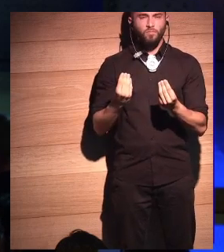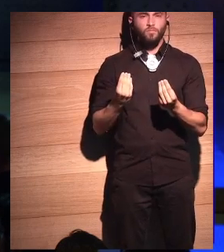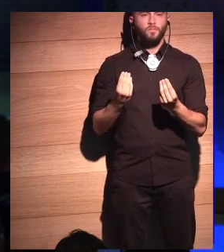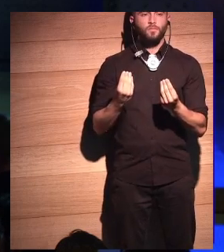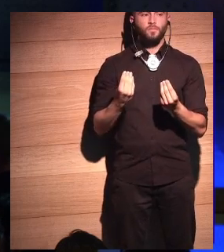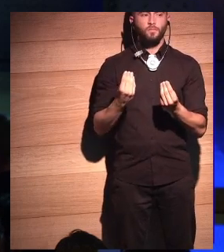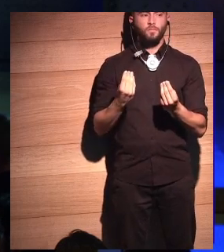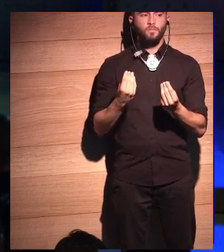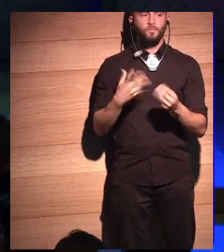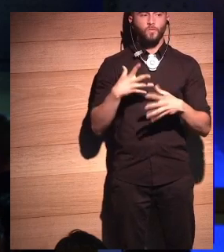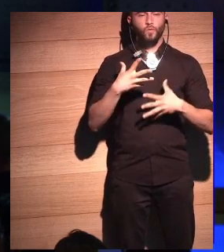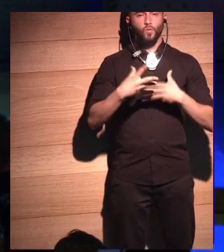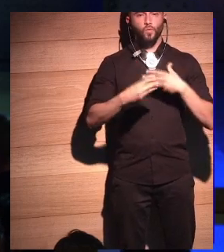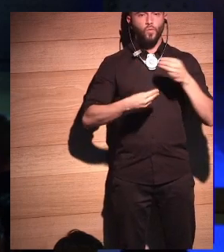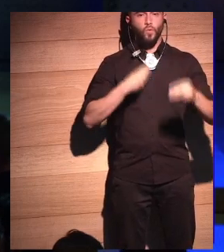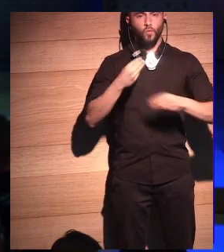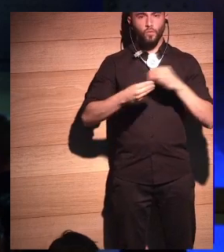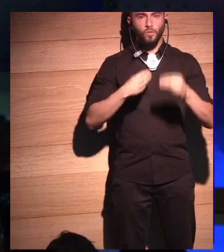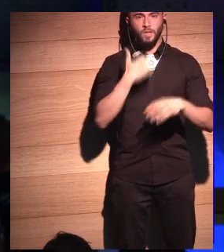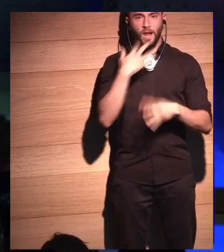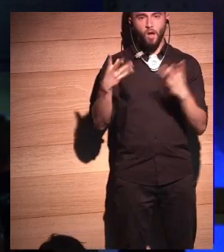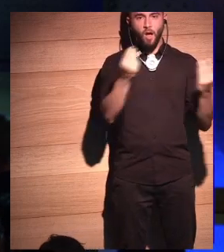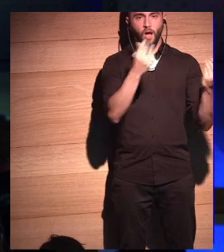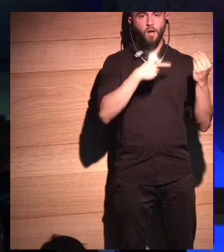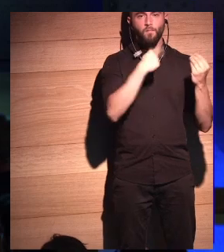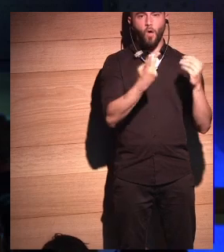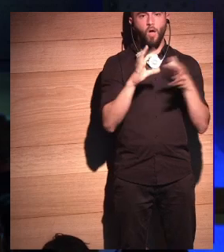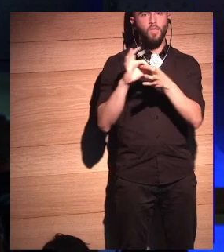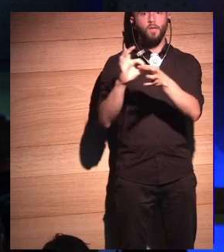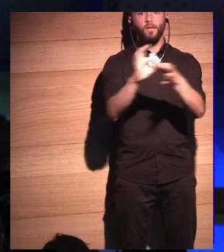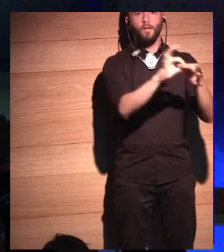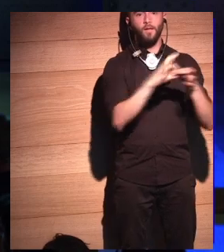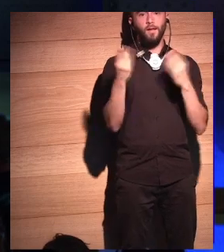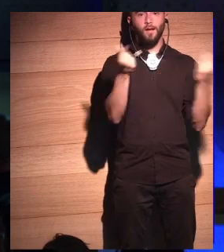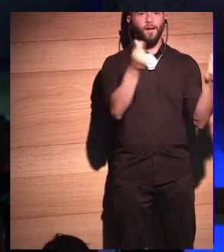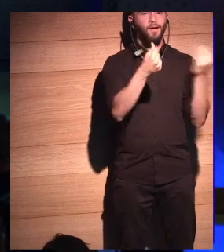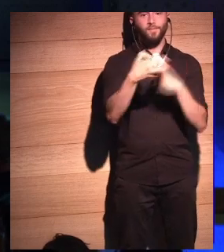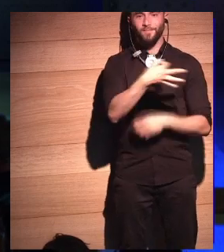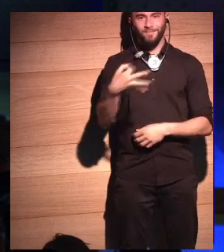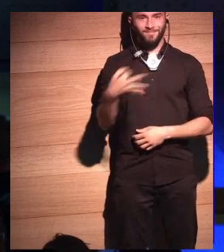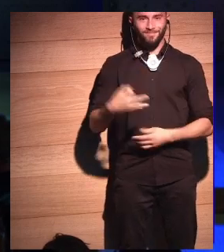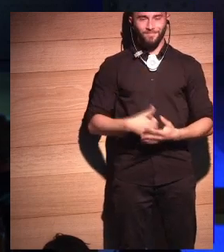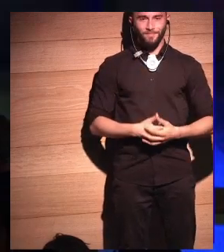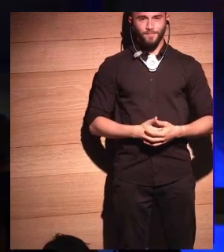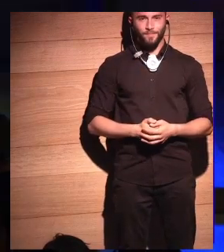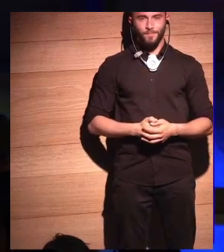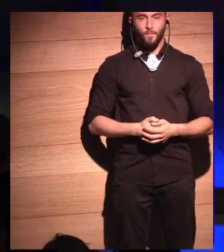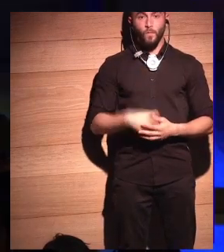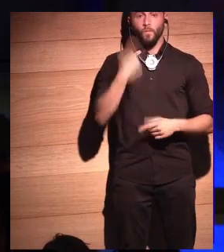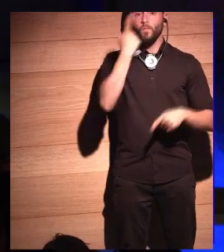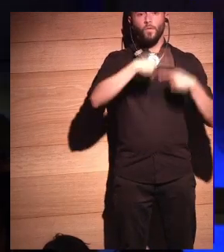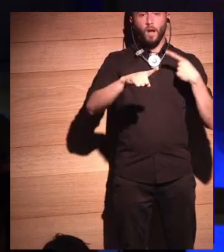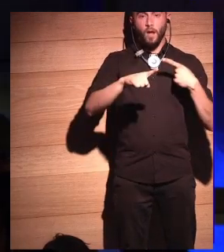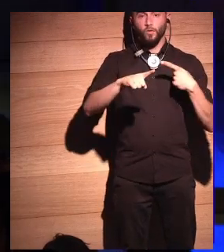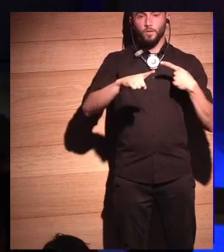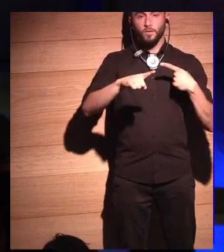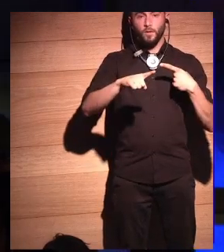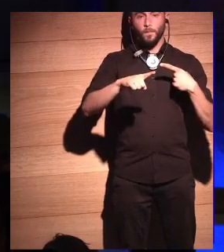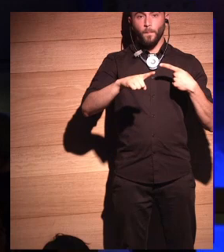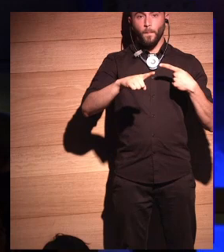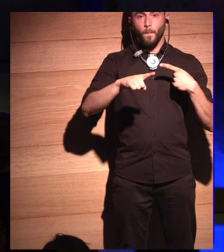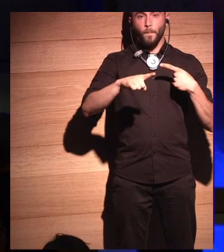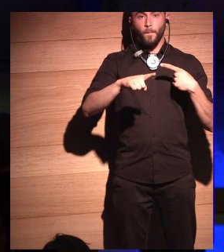my voice. And but one of the frustrating things with that was always is that you sort of are set in one mode or one key,